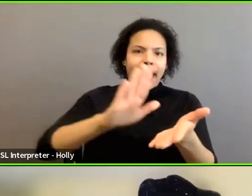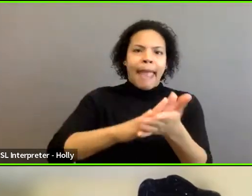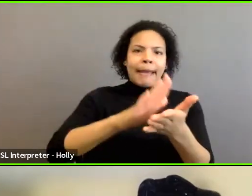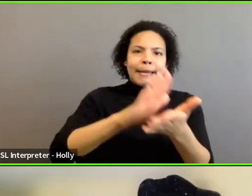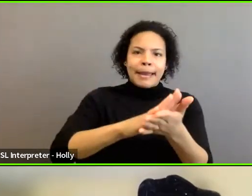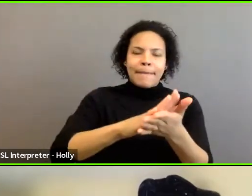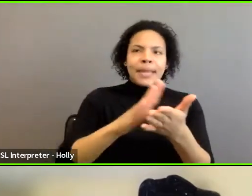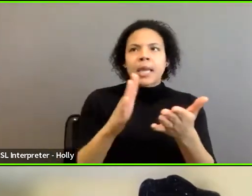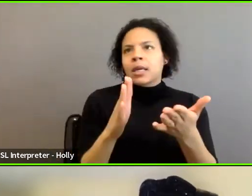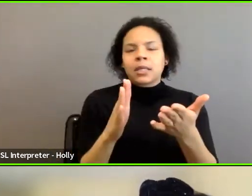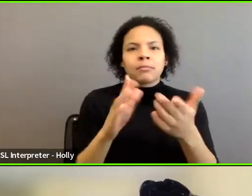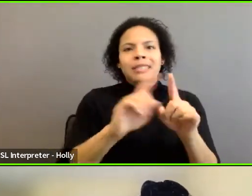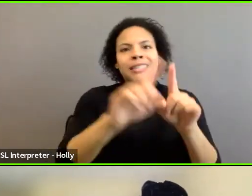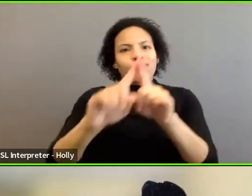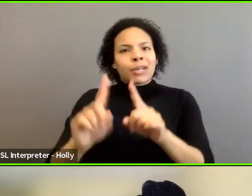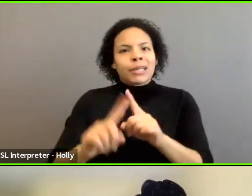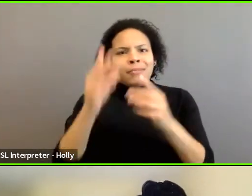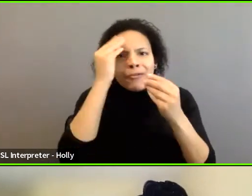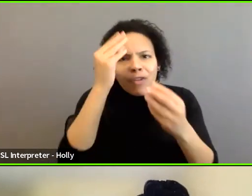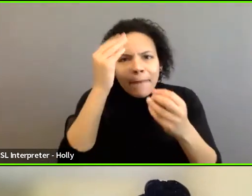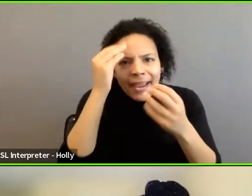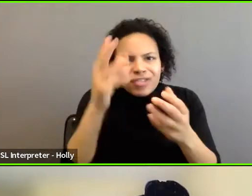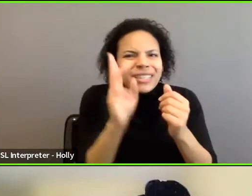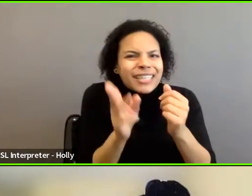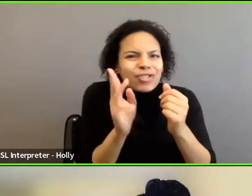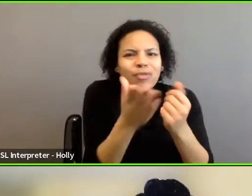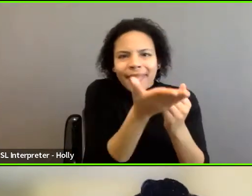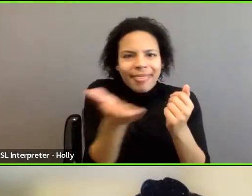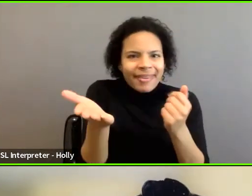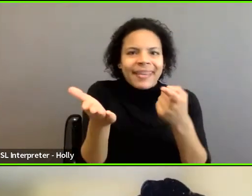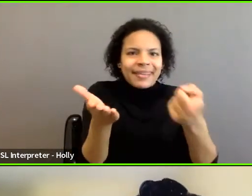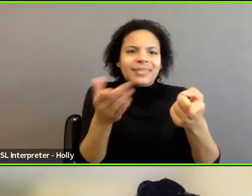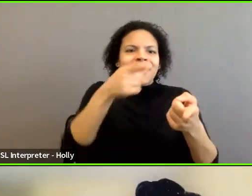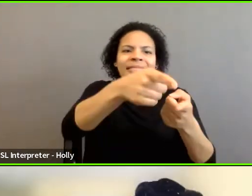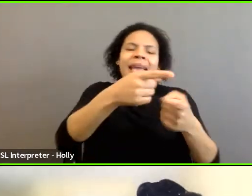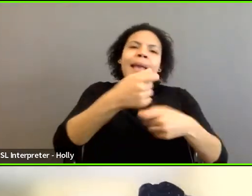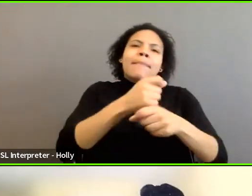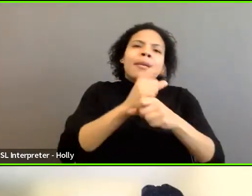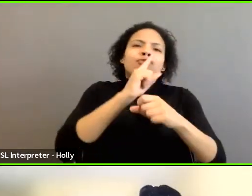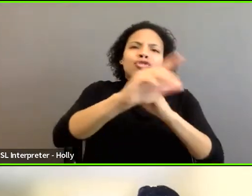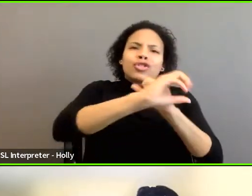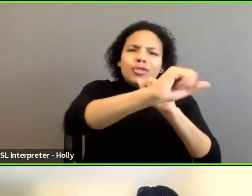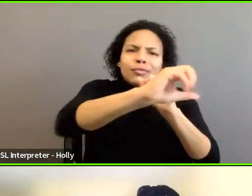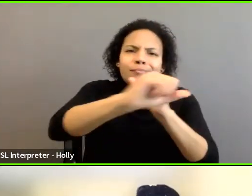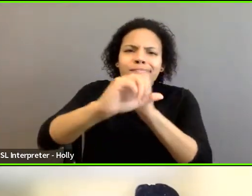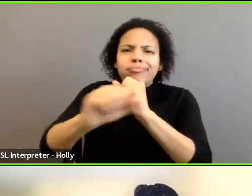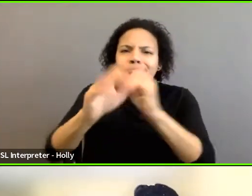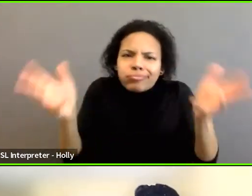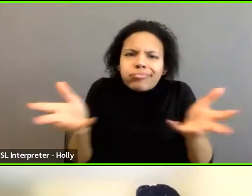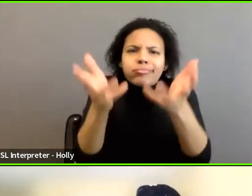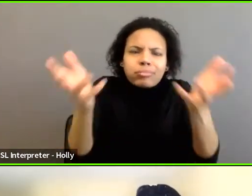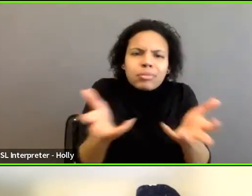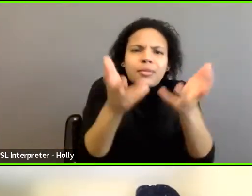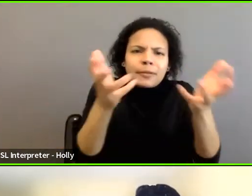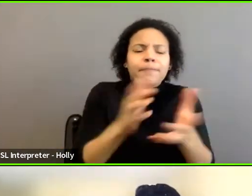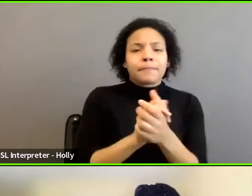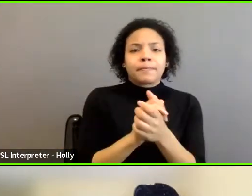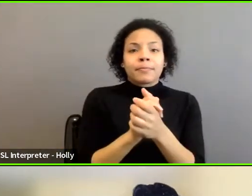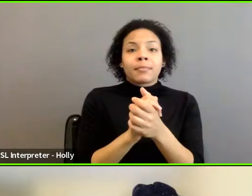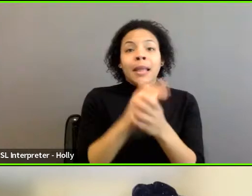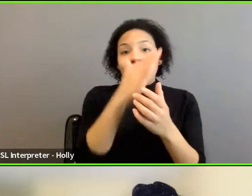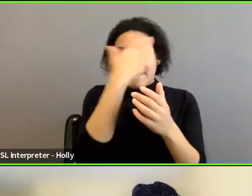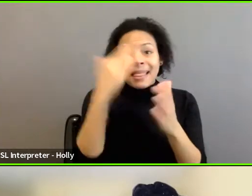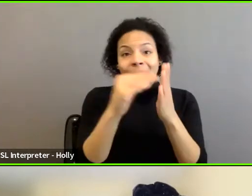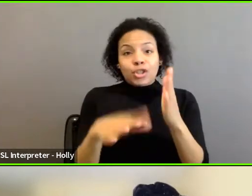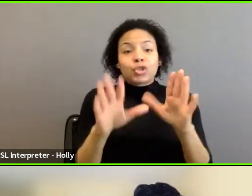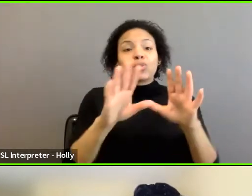of saying, no, that's not enough. The Black Student Union also helped to integrate their campuses and provided connection